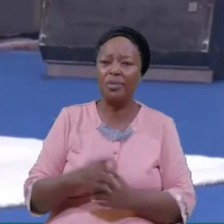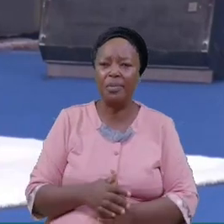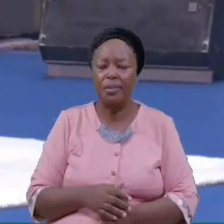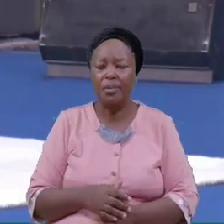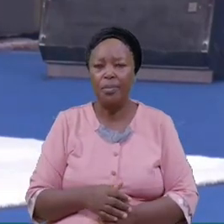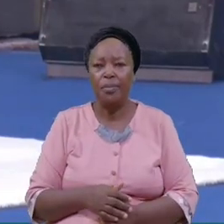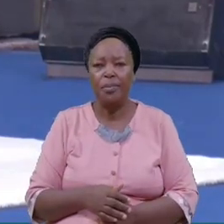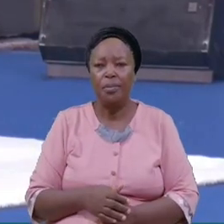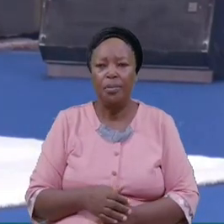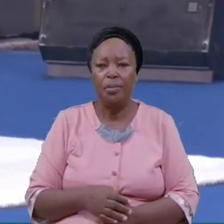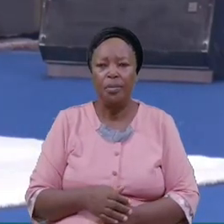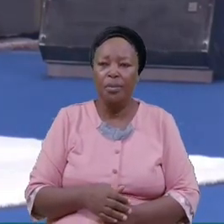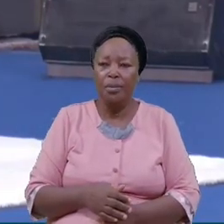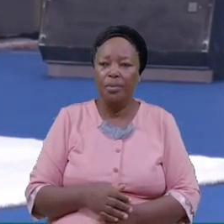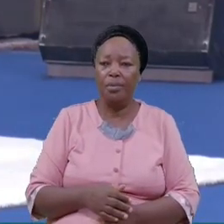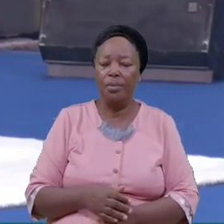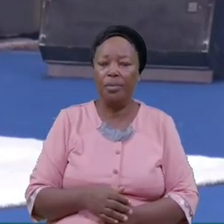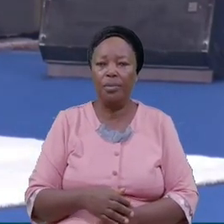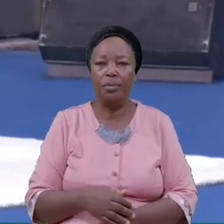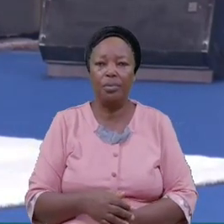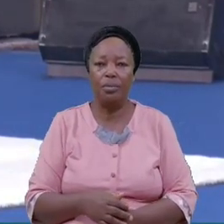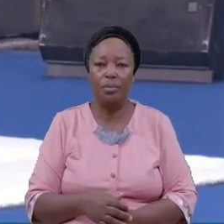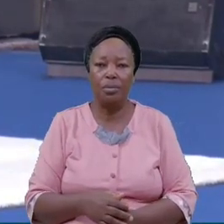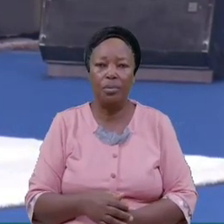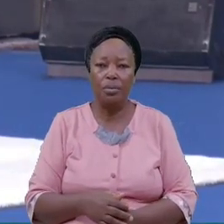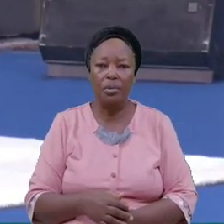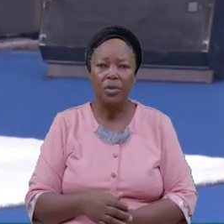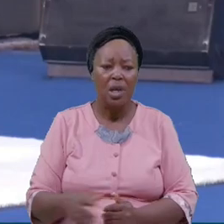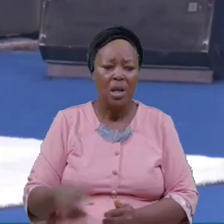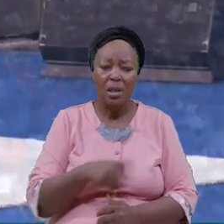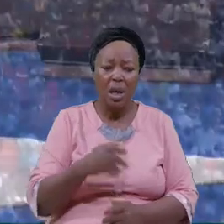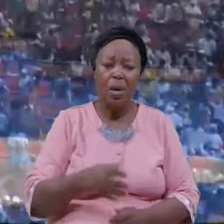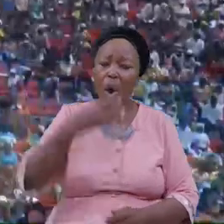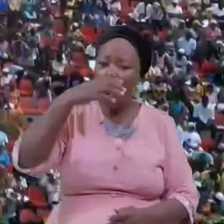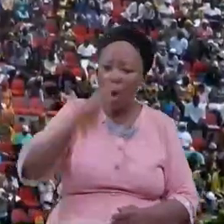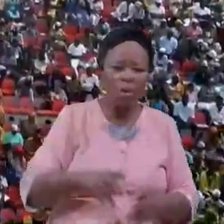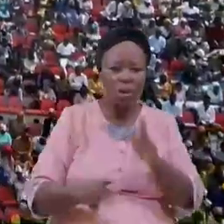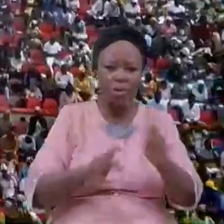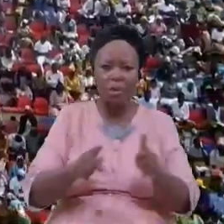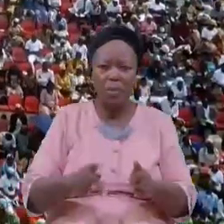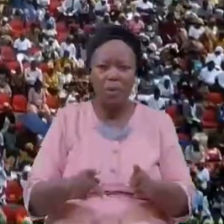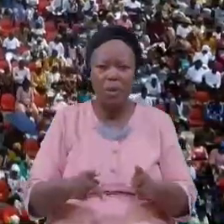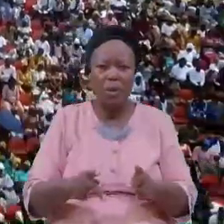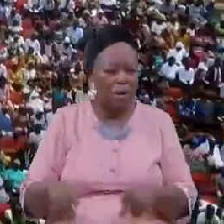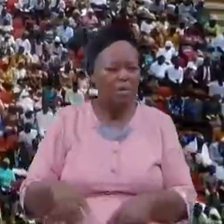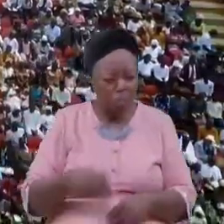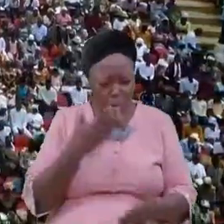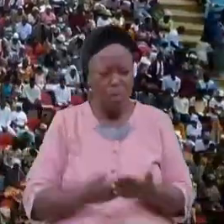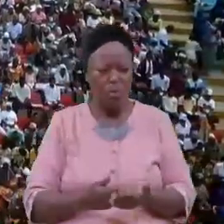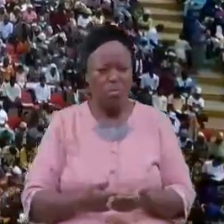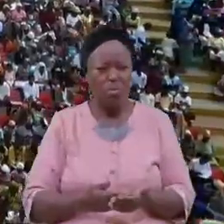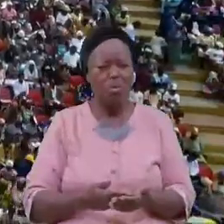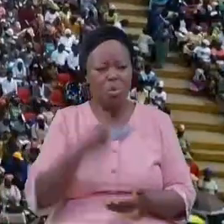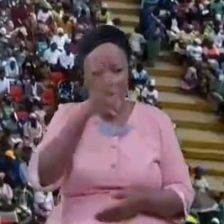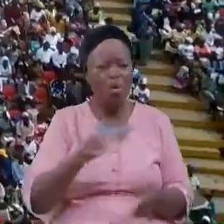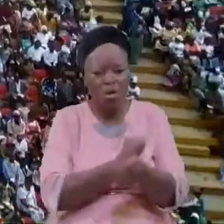ah, tu veux les effacer? Ah, fais-le, je veux the voir ça. Cursed people. Ils sont des gens têtus. They should be destroyed. Ils doivent être détruits. You will not